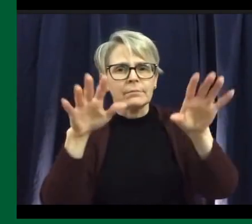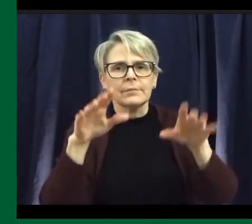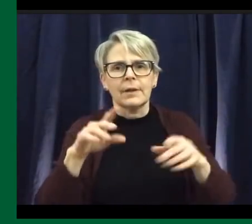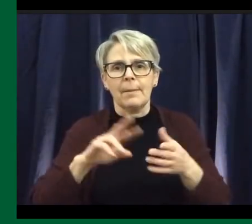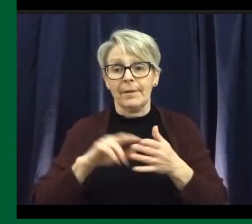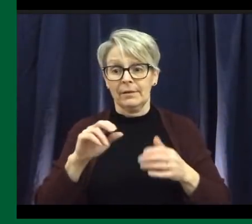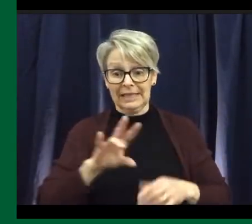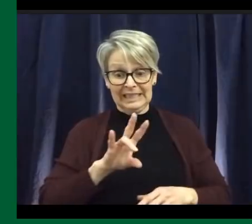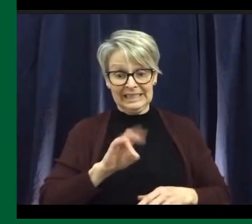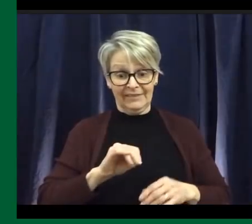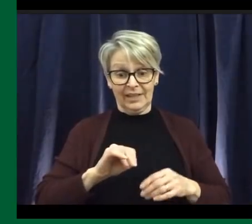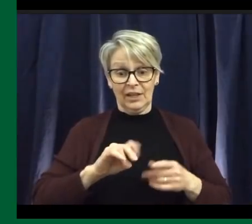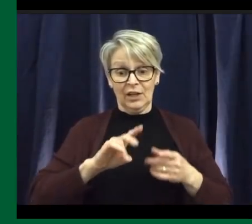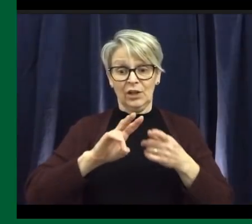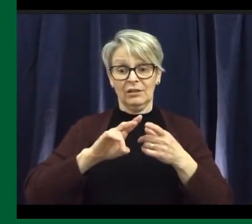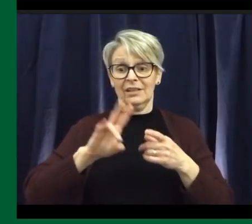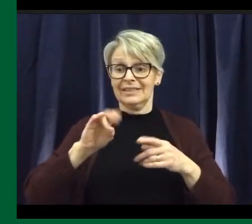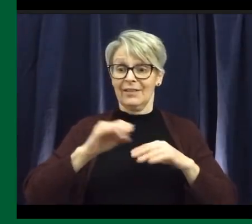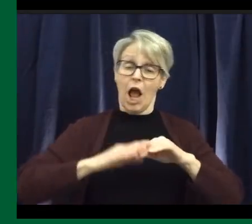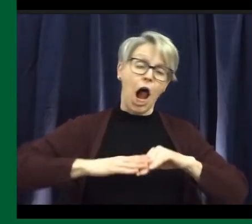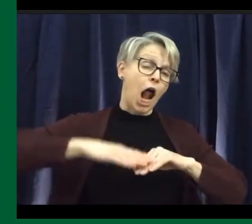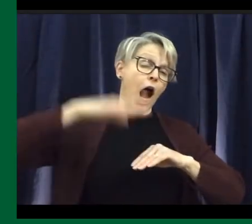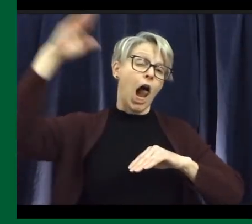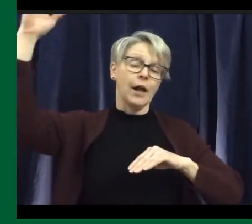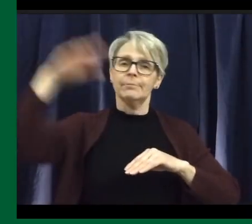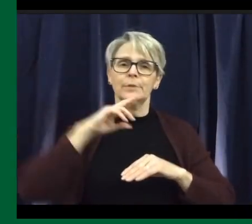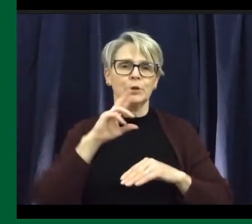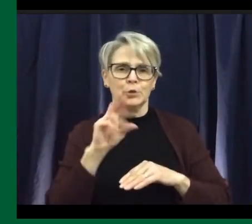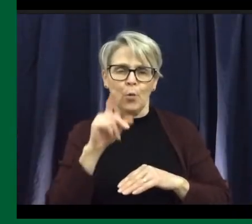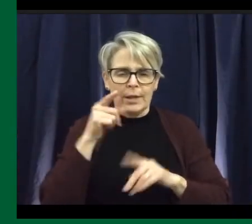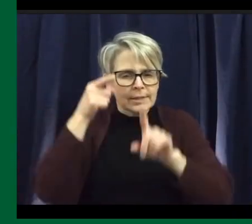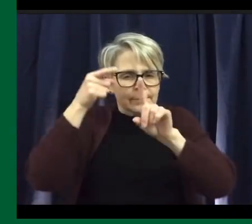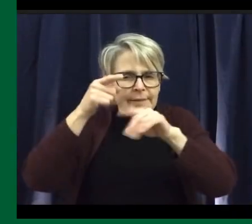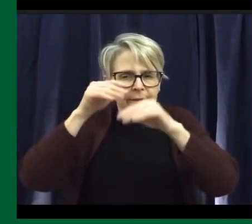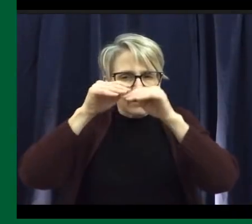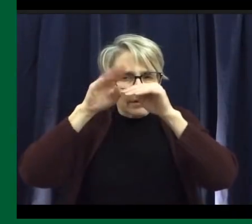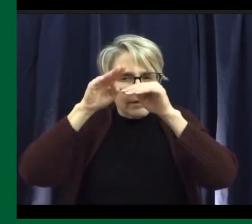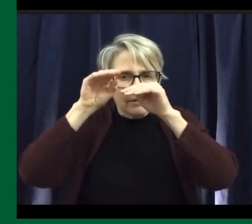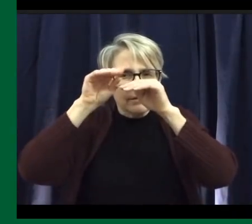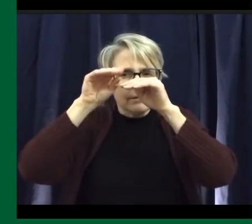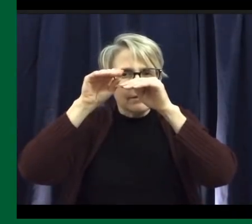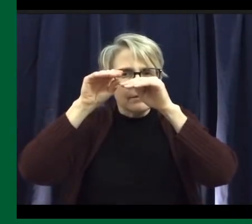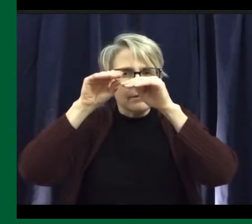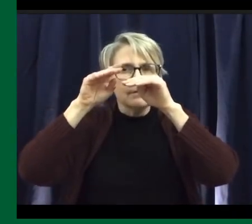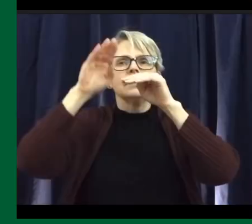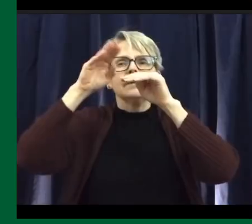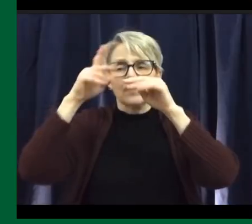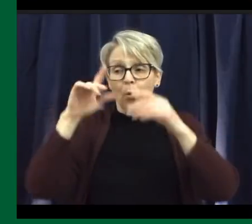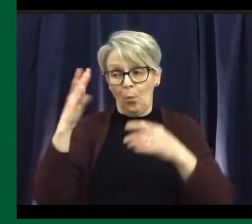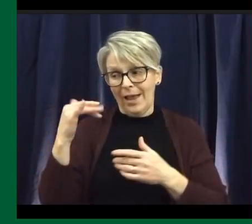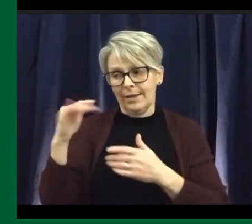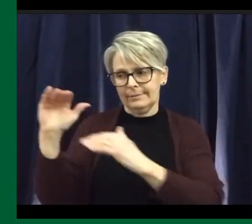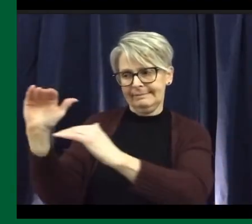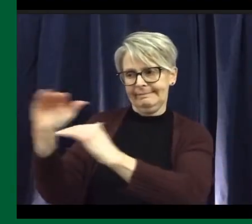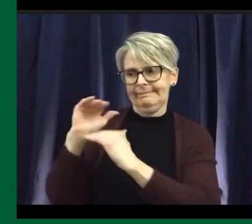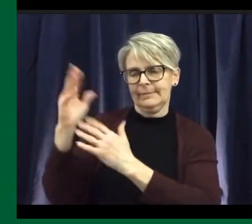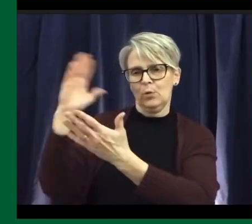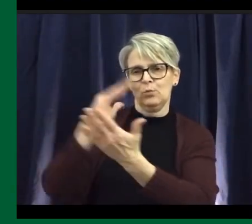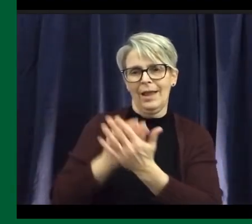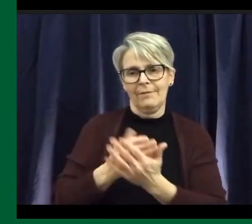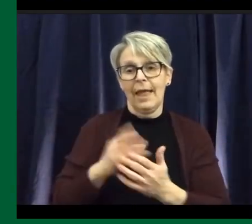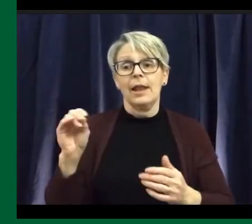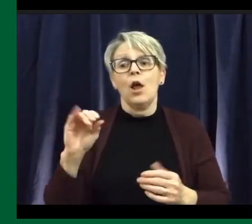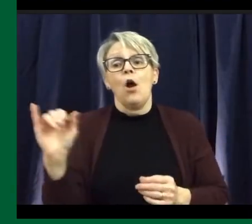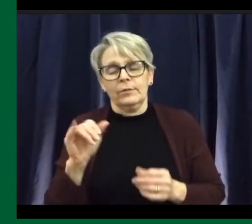plus. So one of the reasons that is happening, as I pointed out, is vaccine supply. But the other thing is that it allows